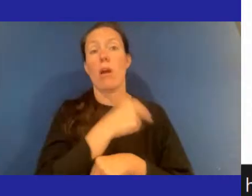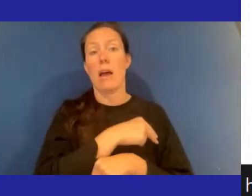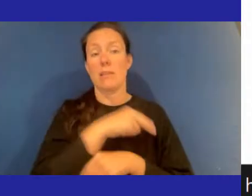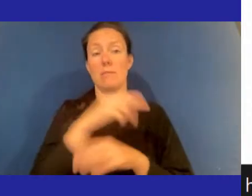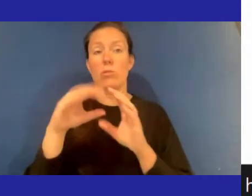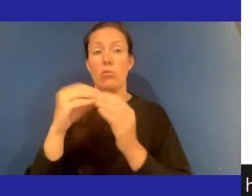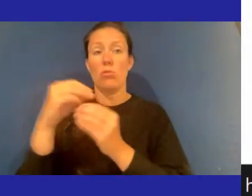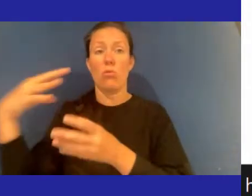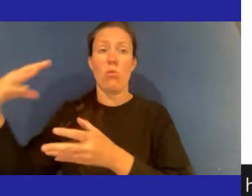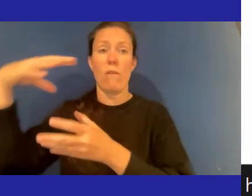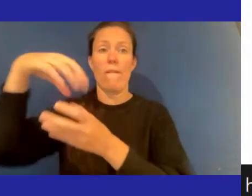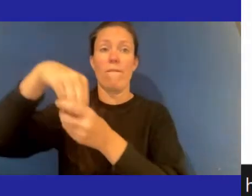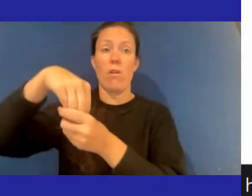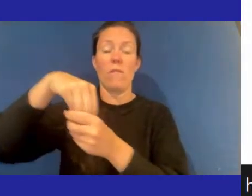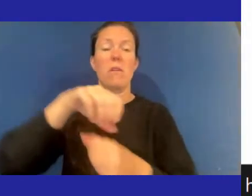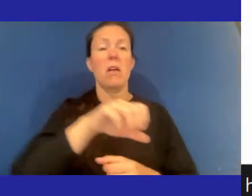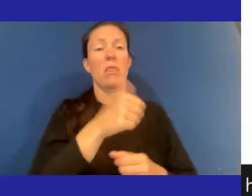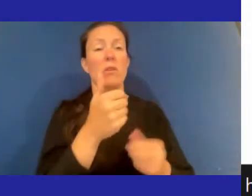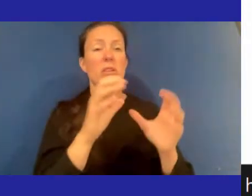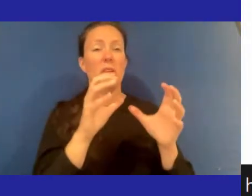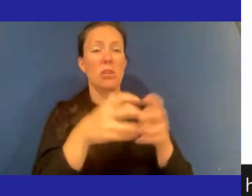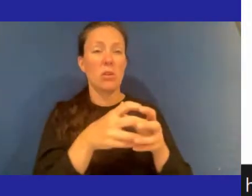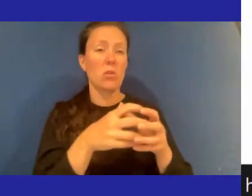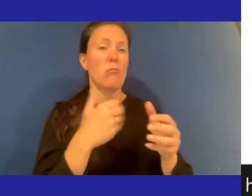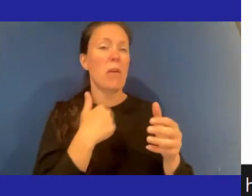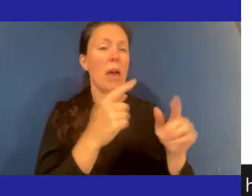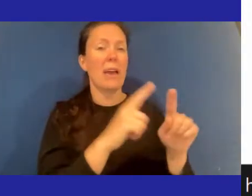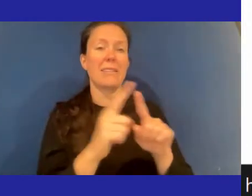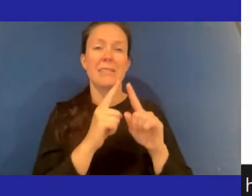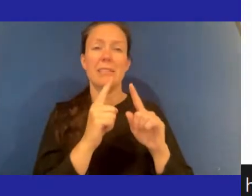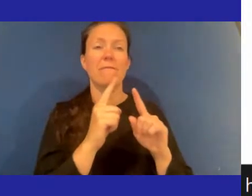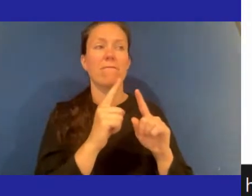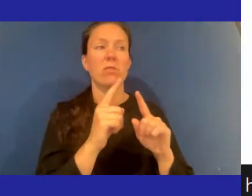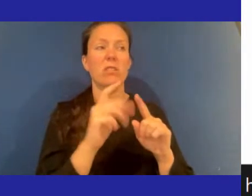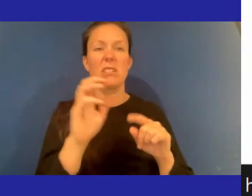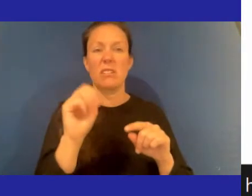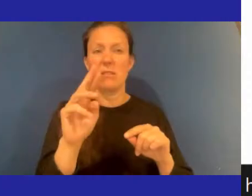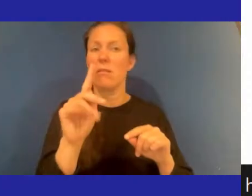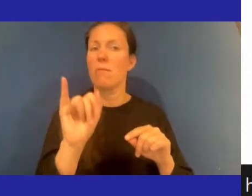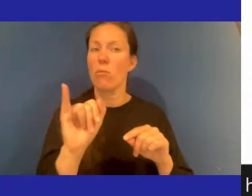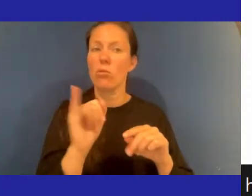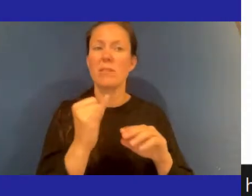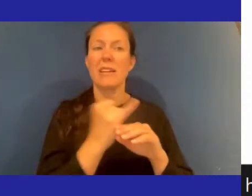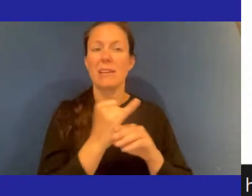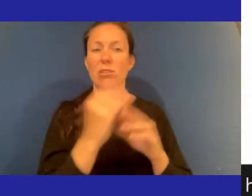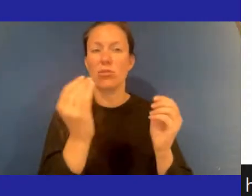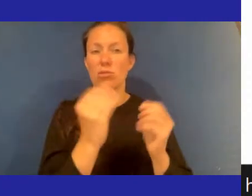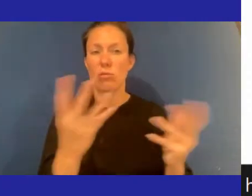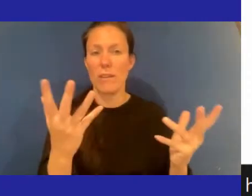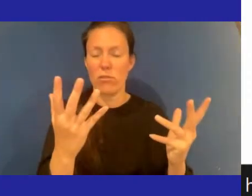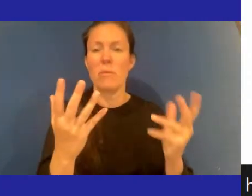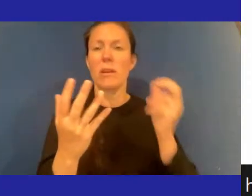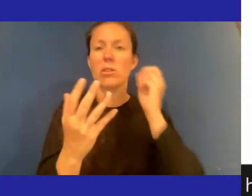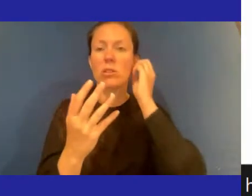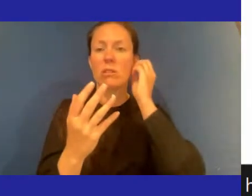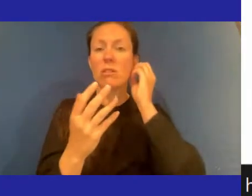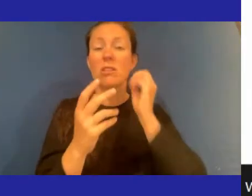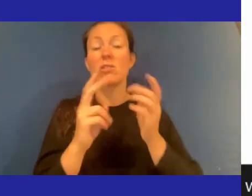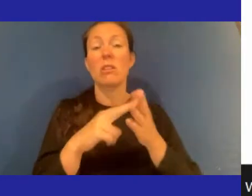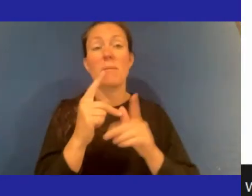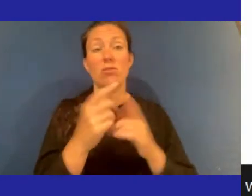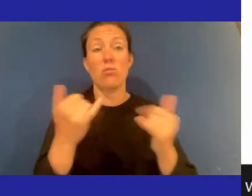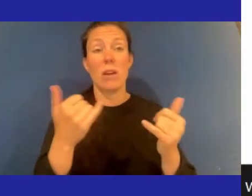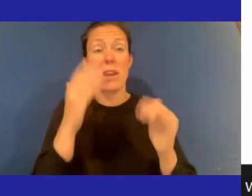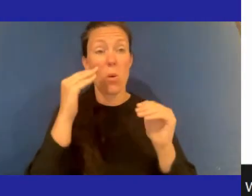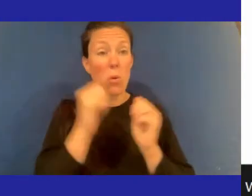another group that has multi-industry information that we get. So basically right now, we're hoping with AI that'll